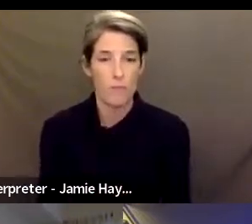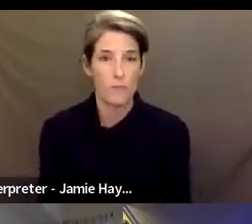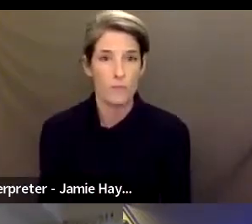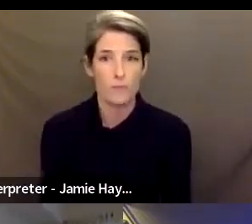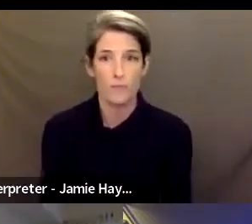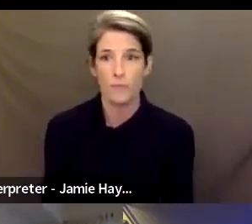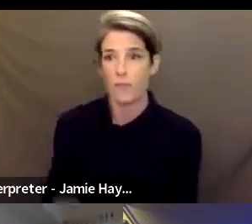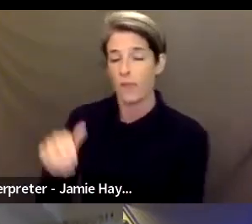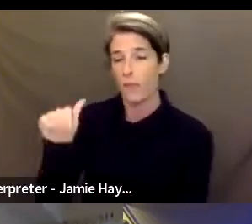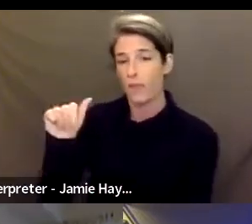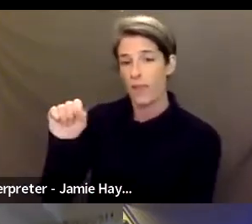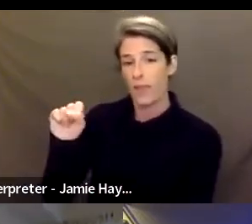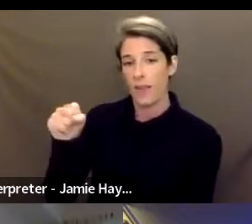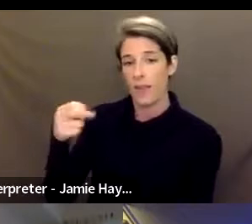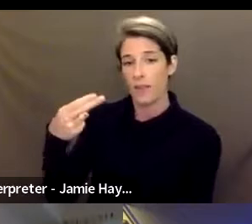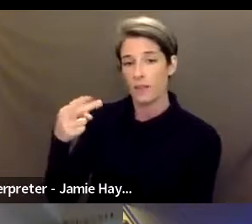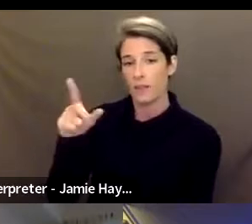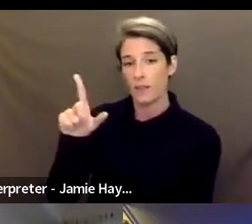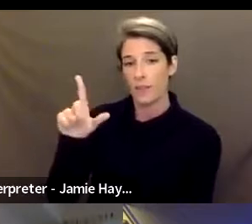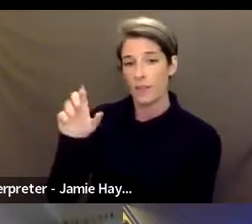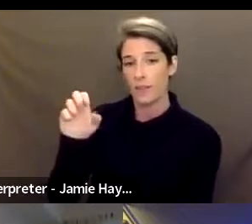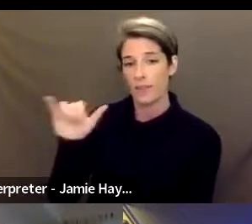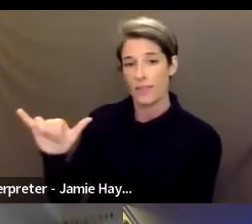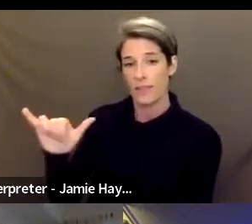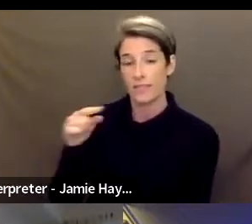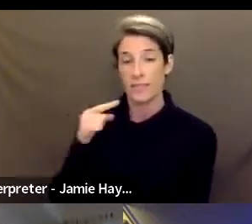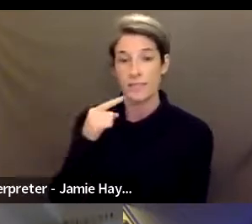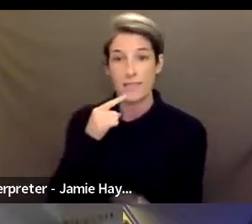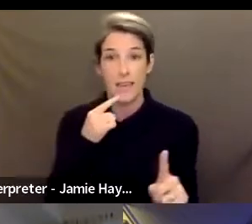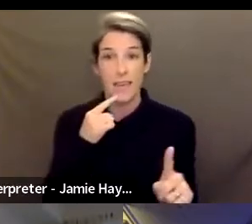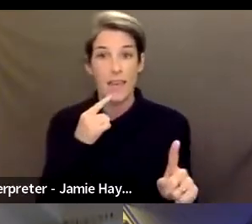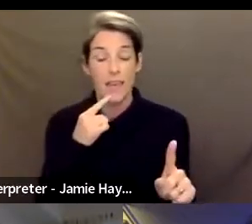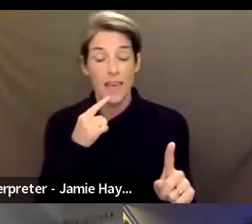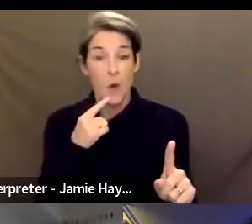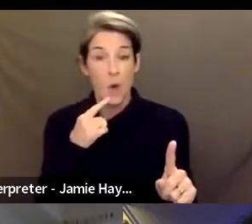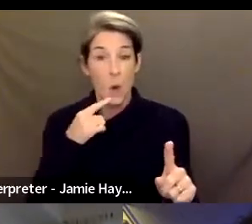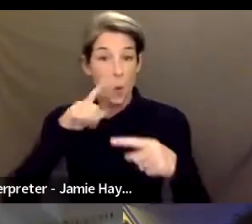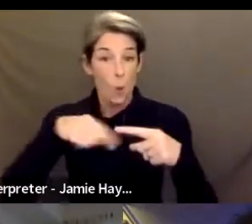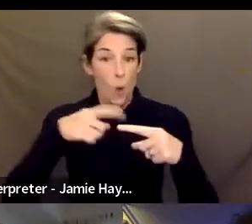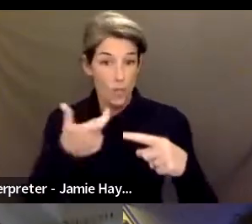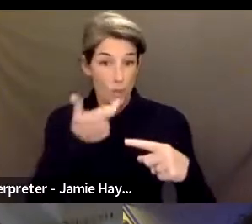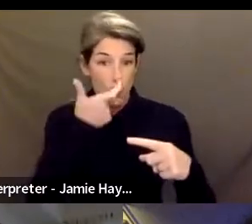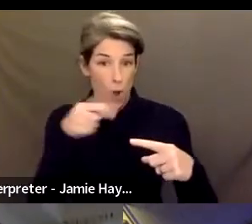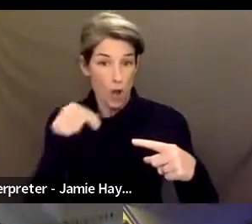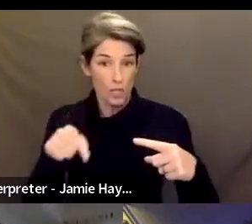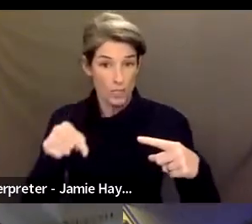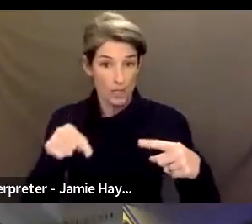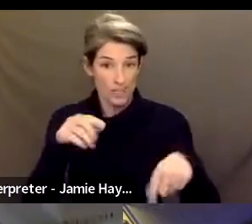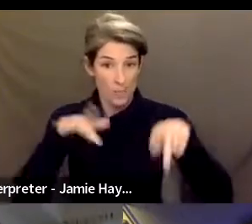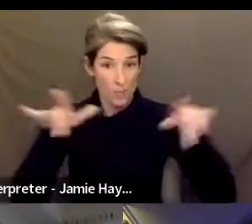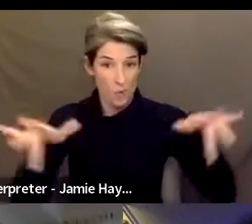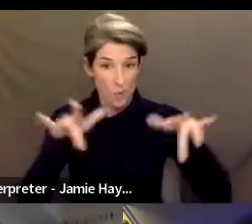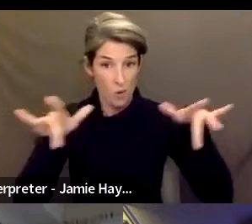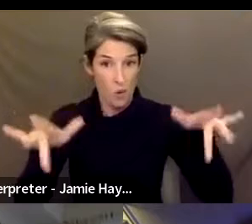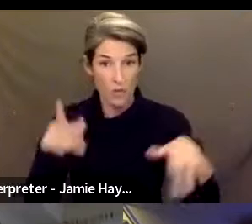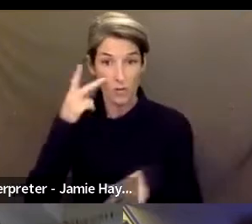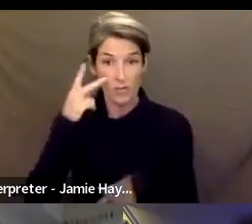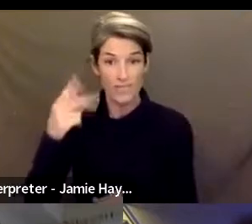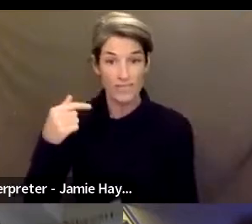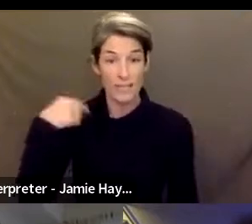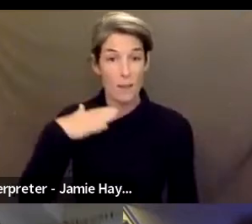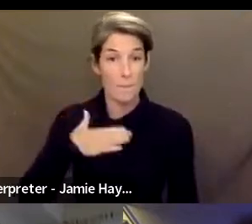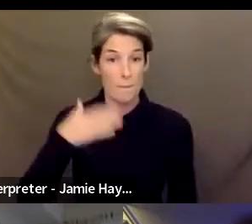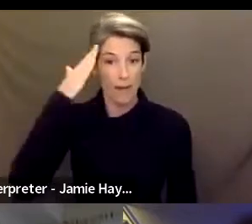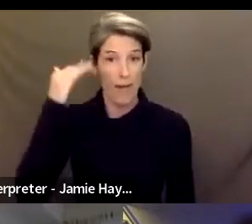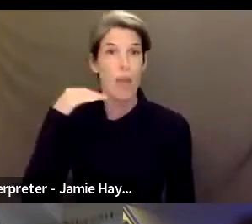Oh, wow. Thank you. On this recording, you'll probably see me nodding a lot because I'm just picking bits and pieces where I'm like, oh,